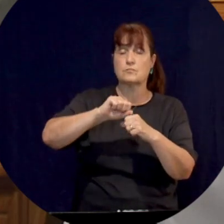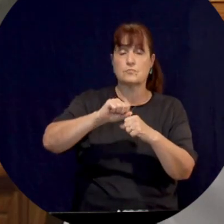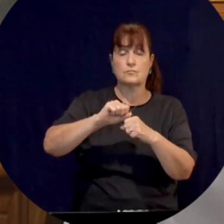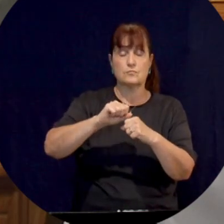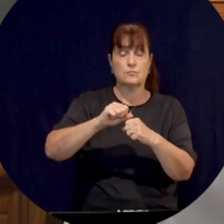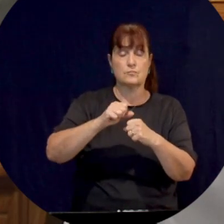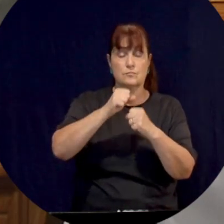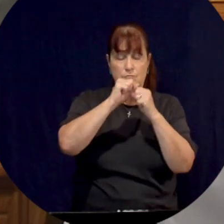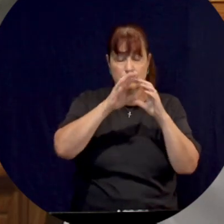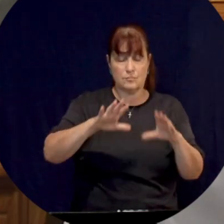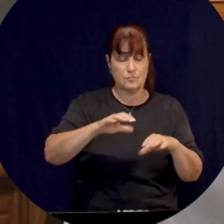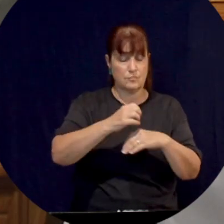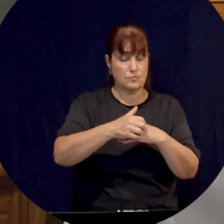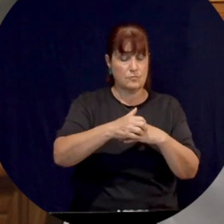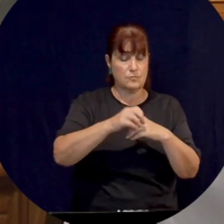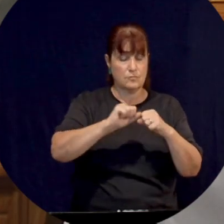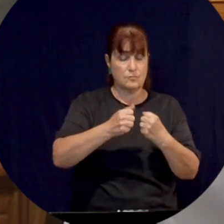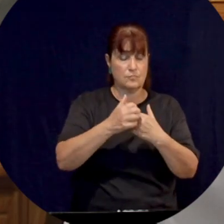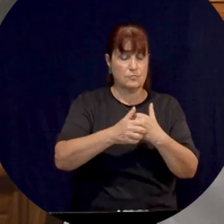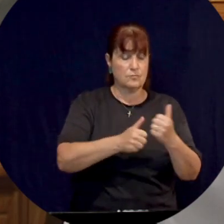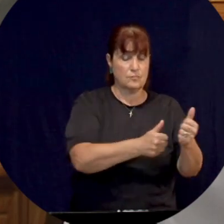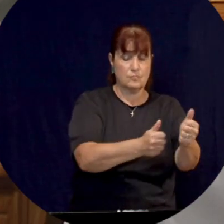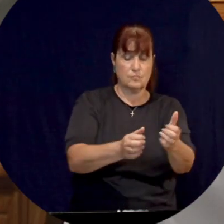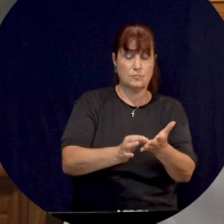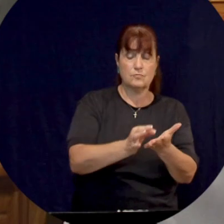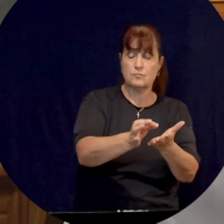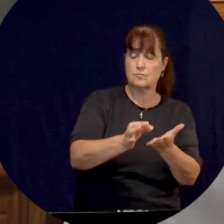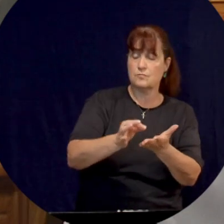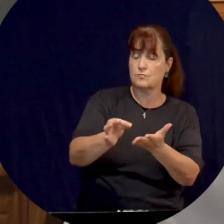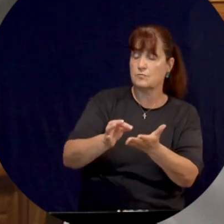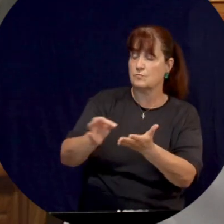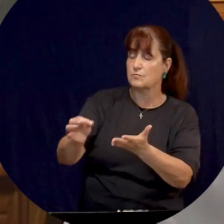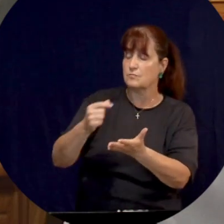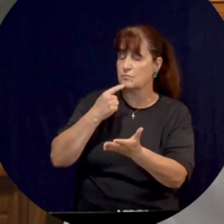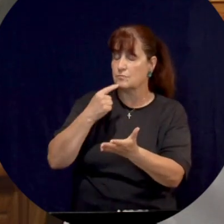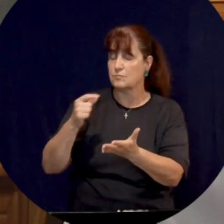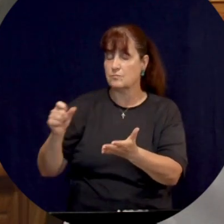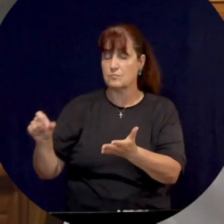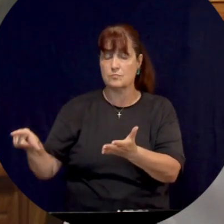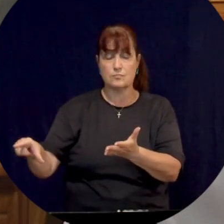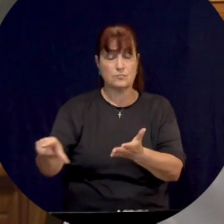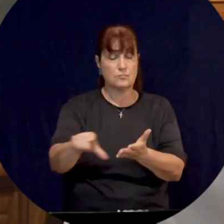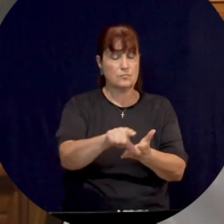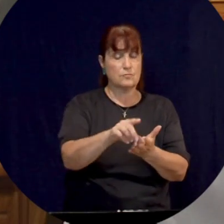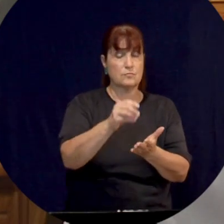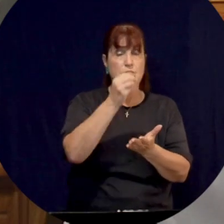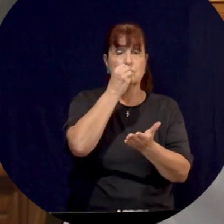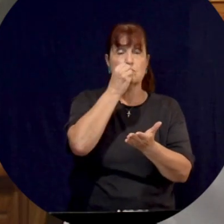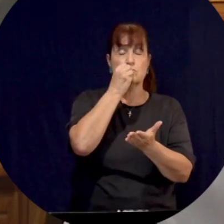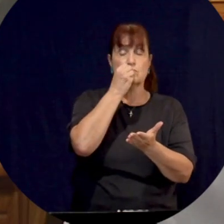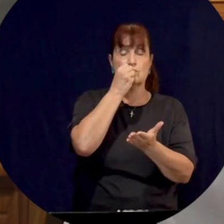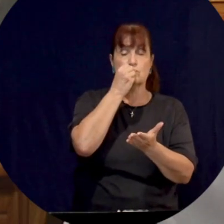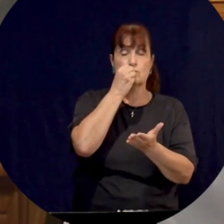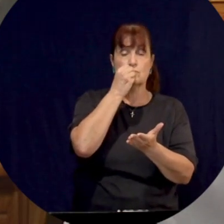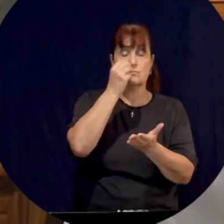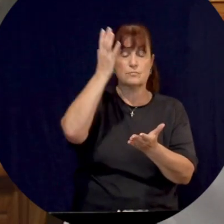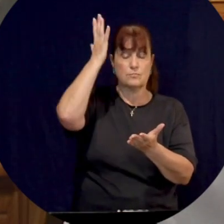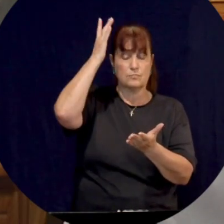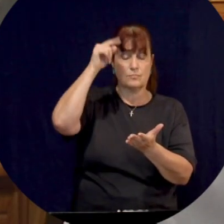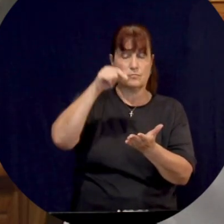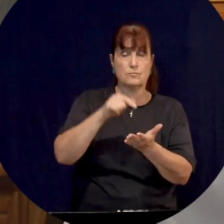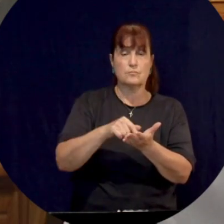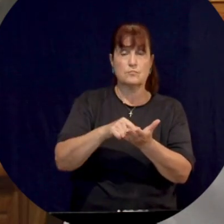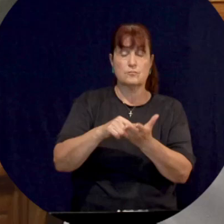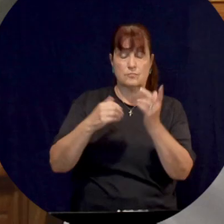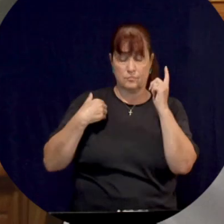said the blessing. He broke the bread, gave it to his disciples, saying, "Take this, all of you, and eat